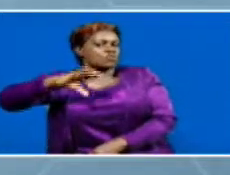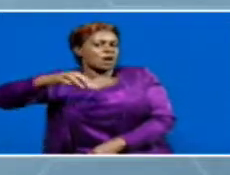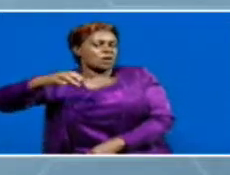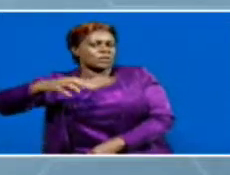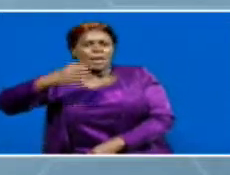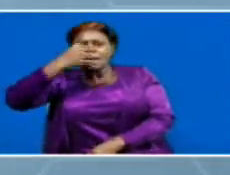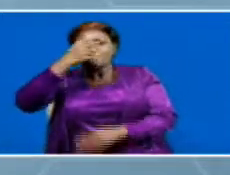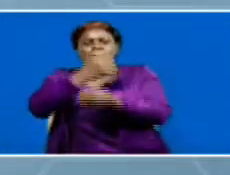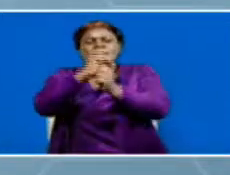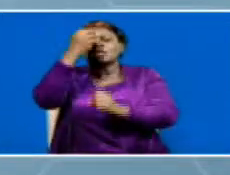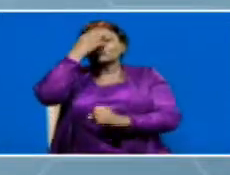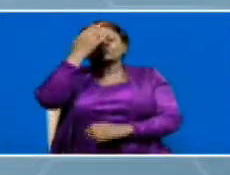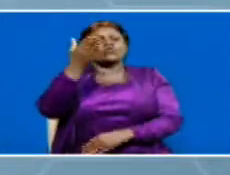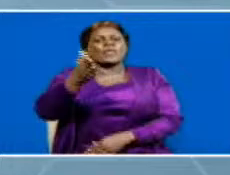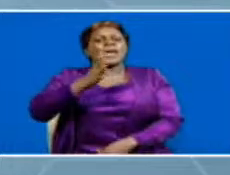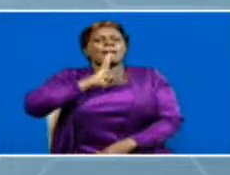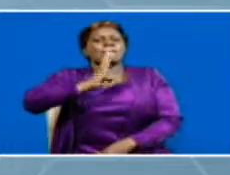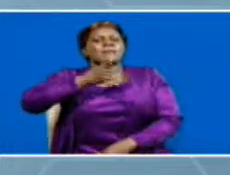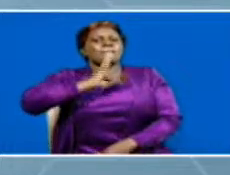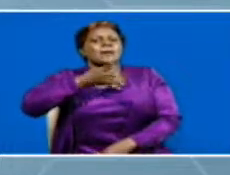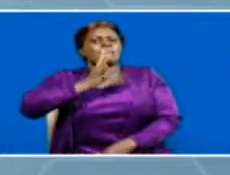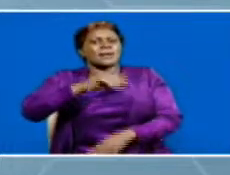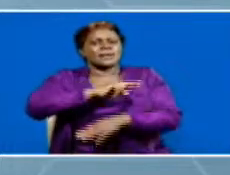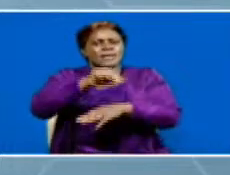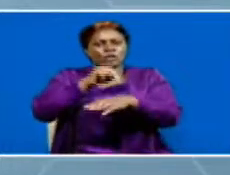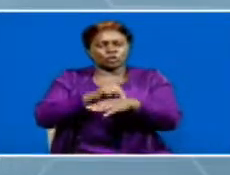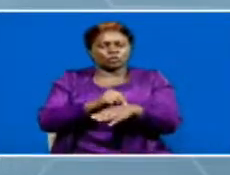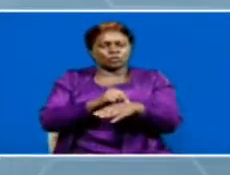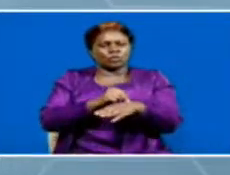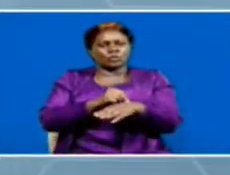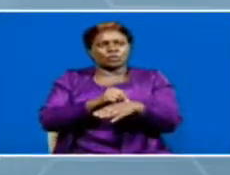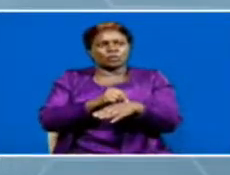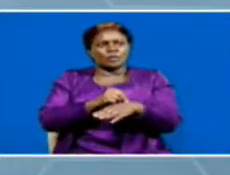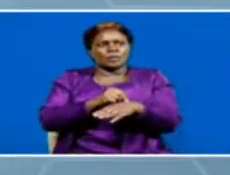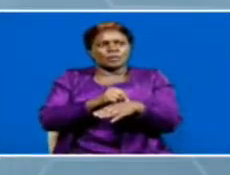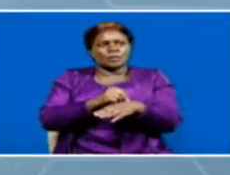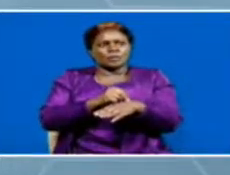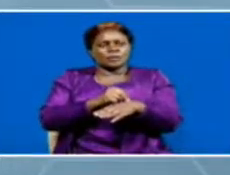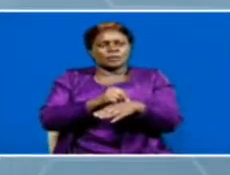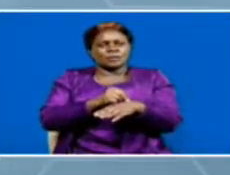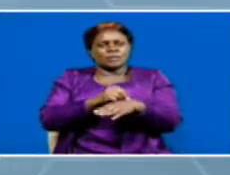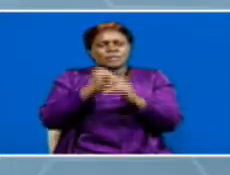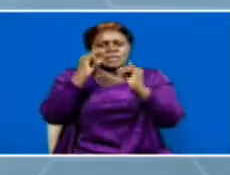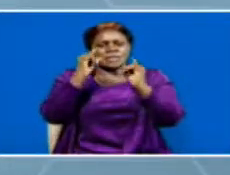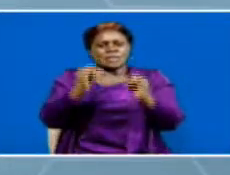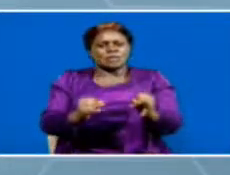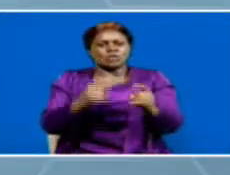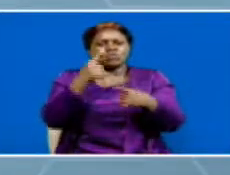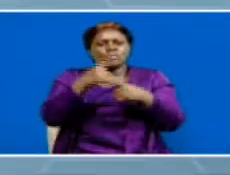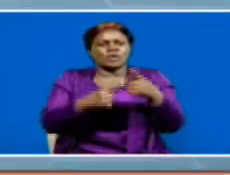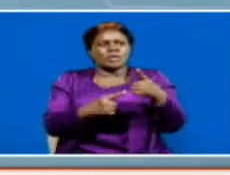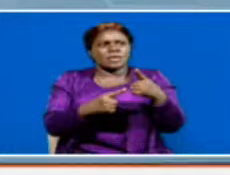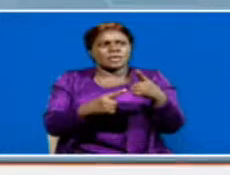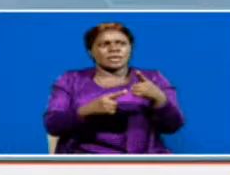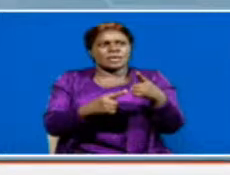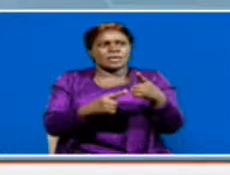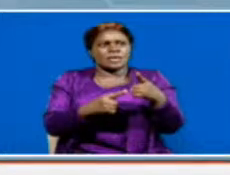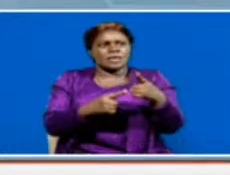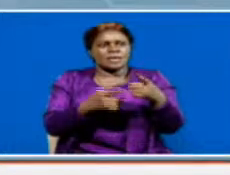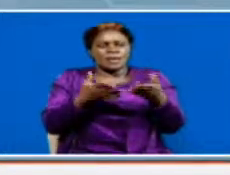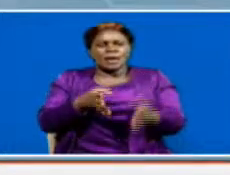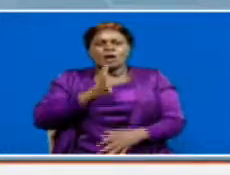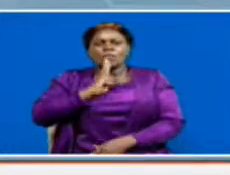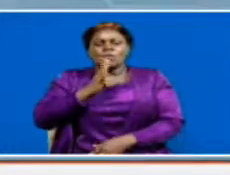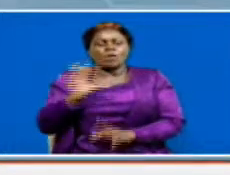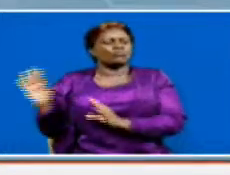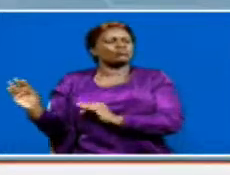where President William Ruto is expected to address Kenyans as he gives his New Year's speech. I'm being told that he's currently addressing